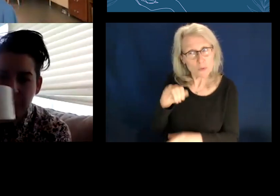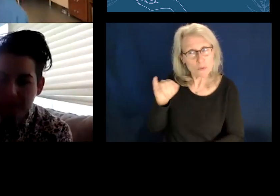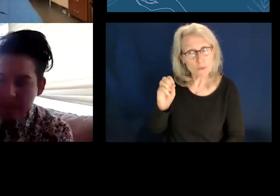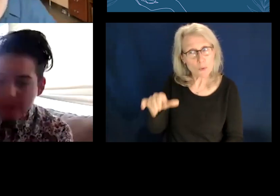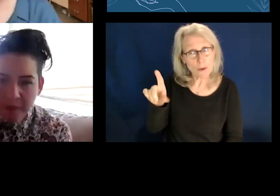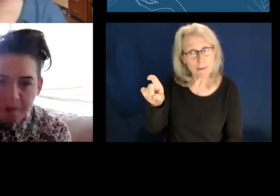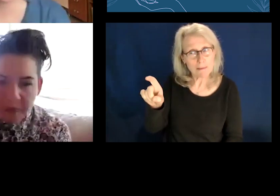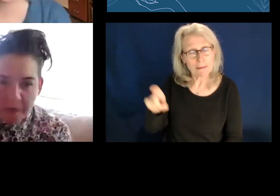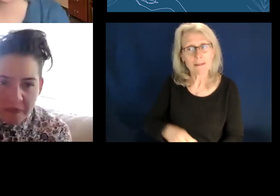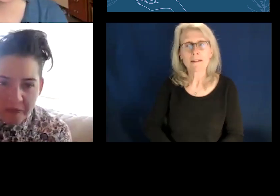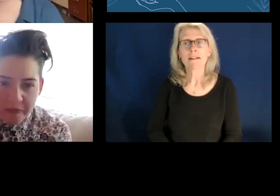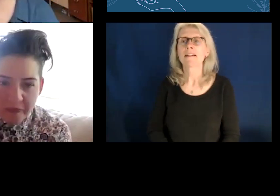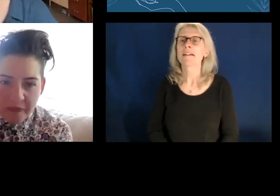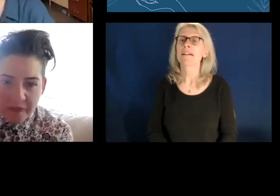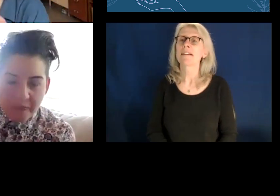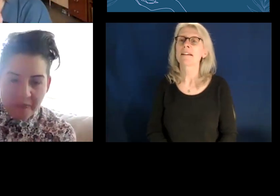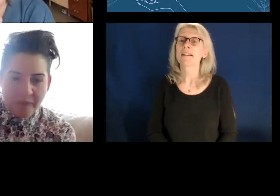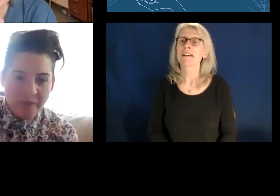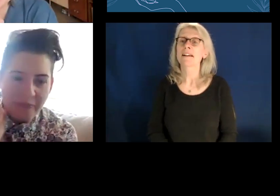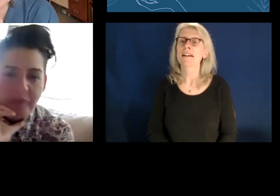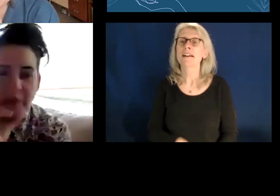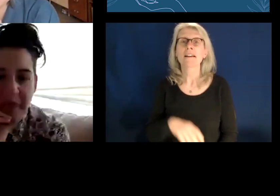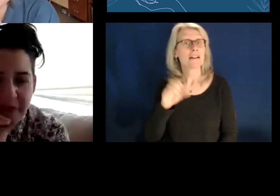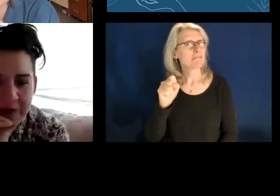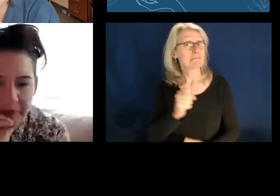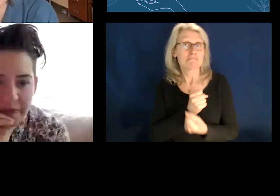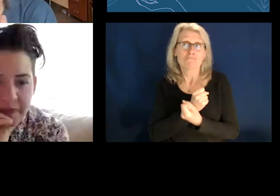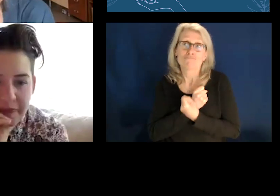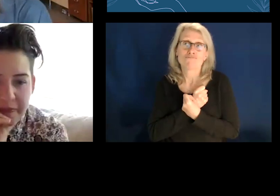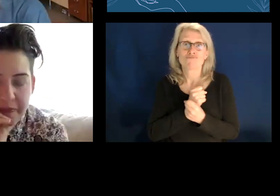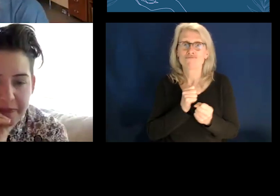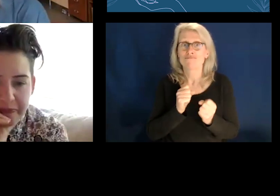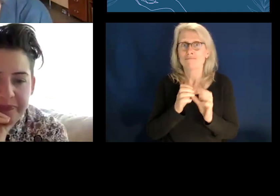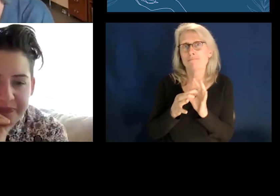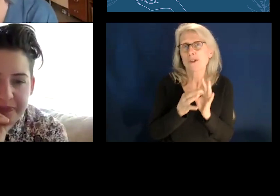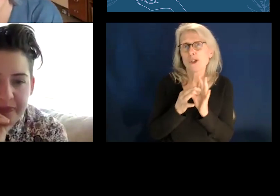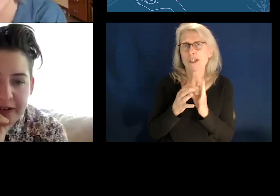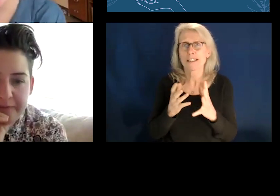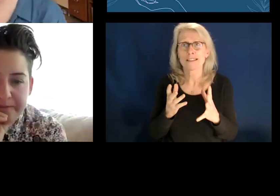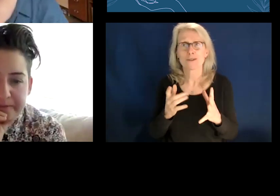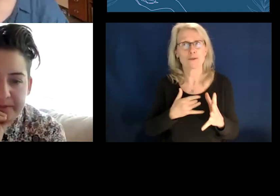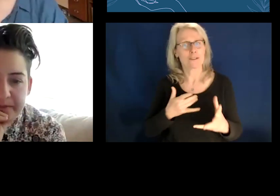also want to start with saying that love, belonging, and acceptance is such a great way